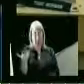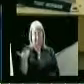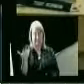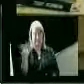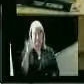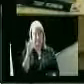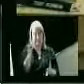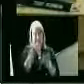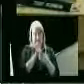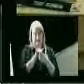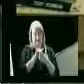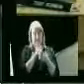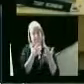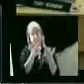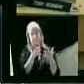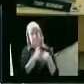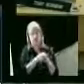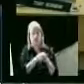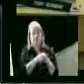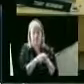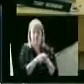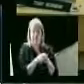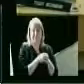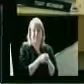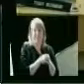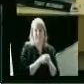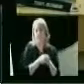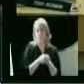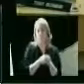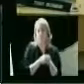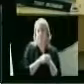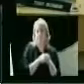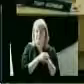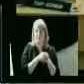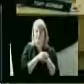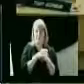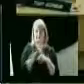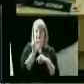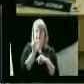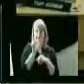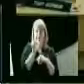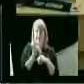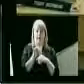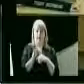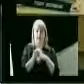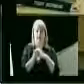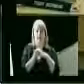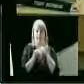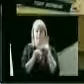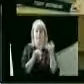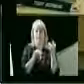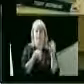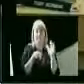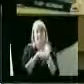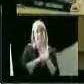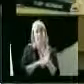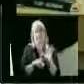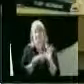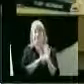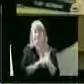besides the persecution, persecution or prosecution,